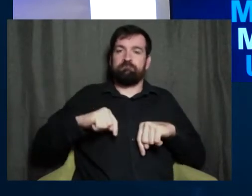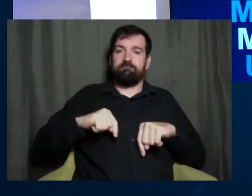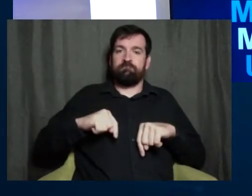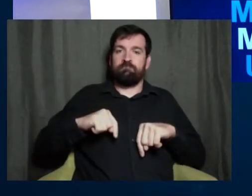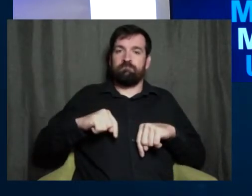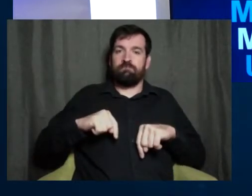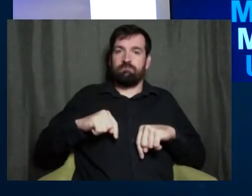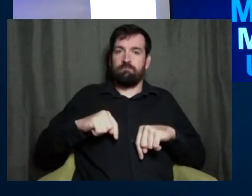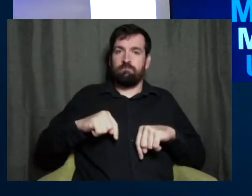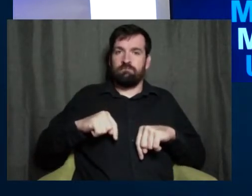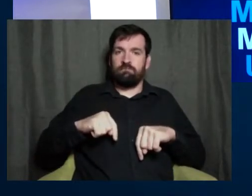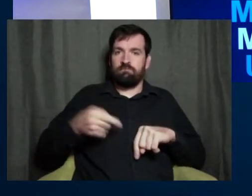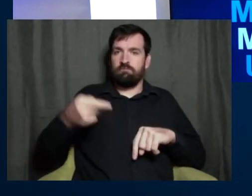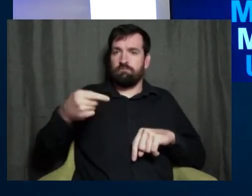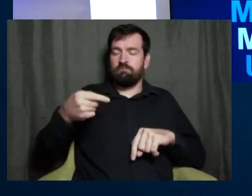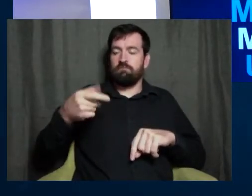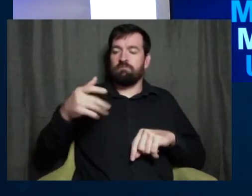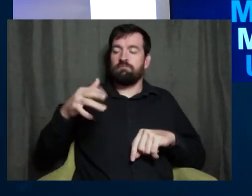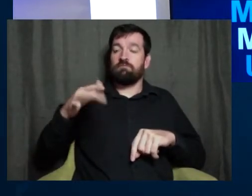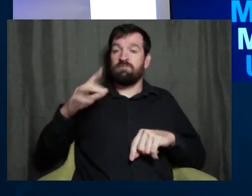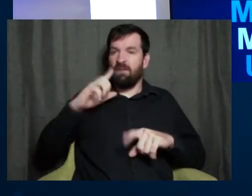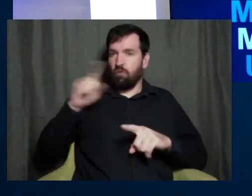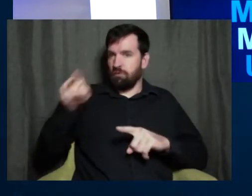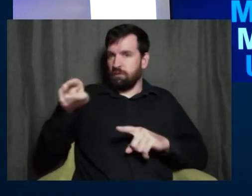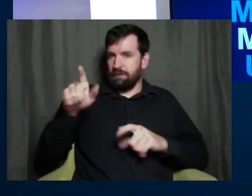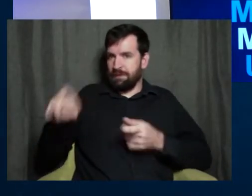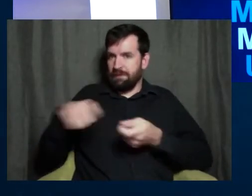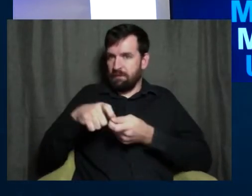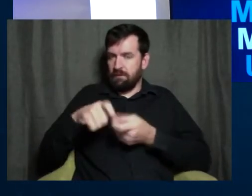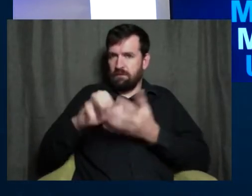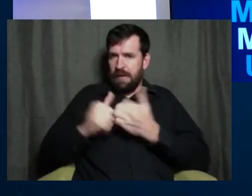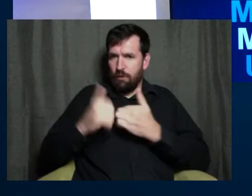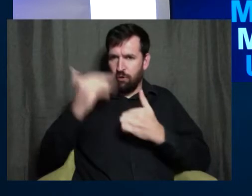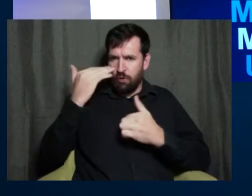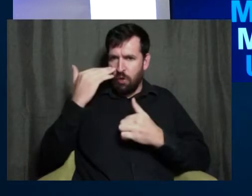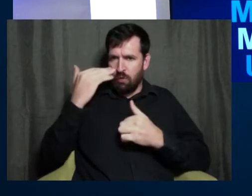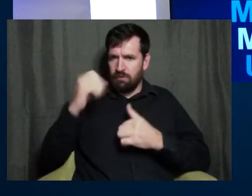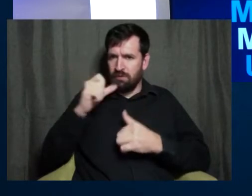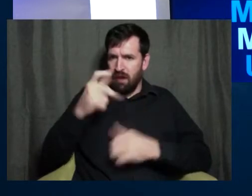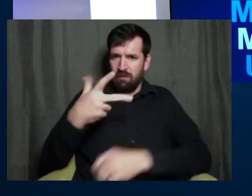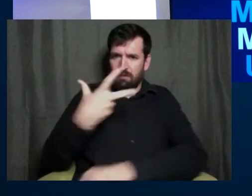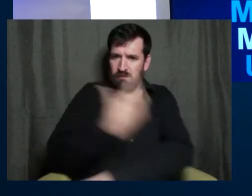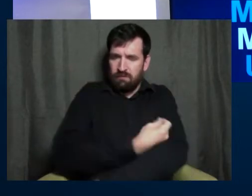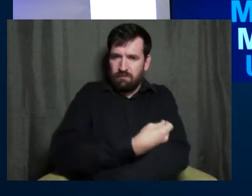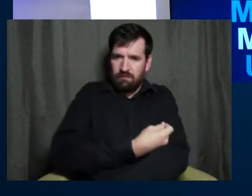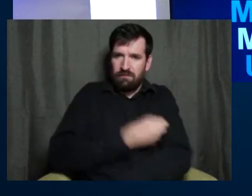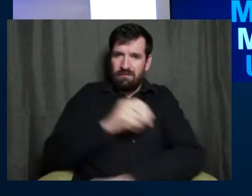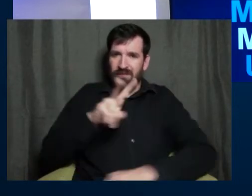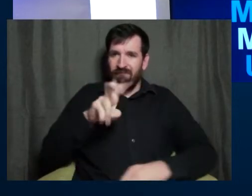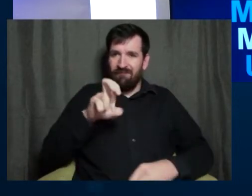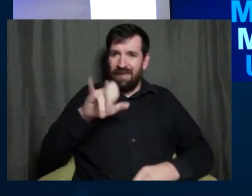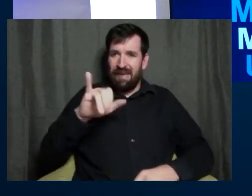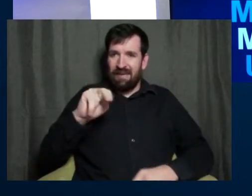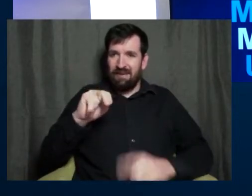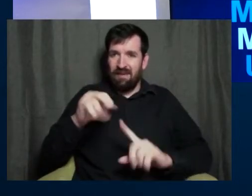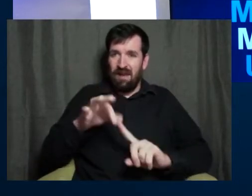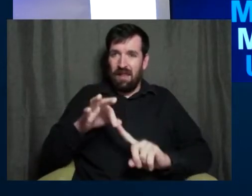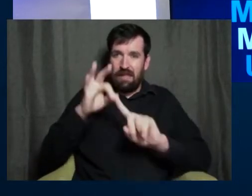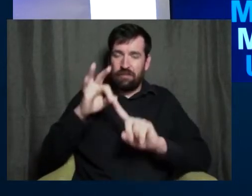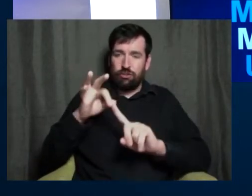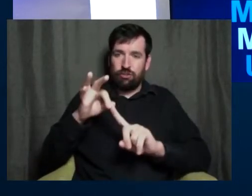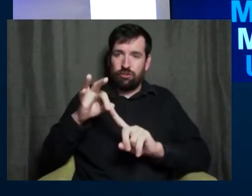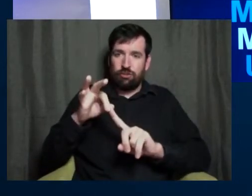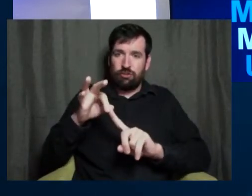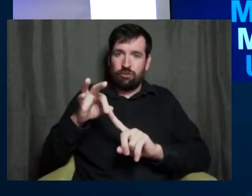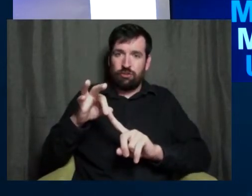tell us what that's all about. This is for you specifically. How do you know you're not injecting vaccine into a vein unless you first pull back on the